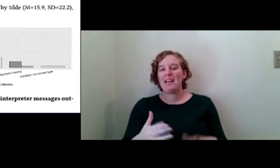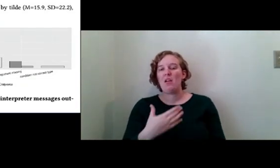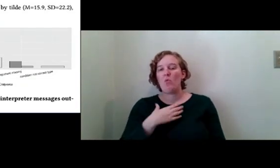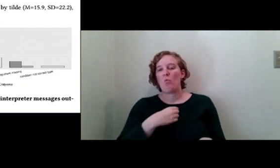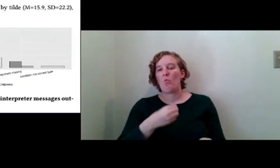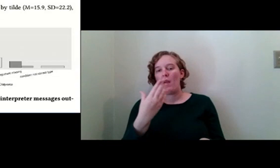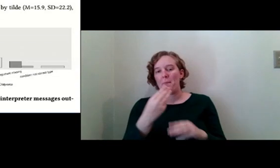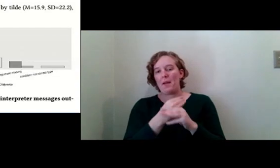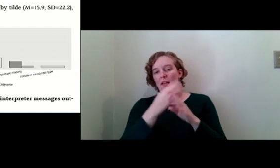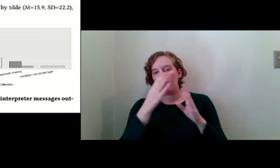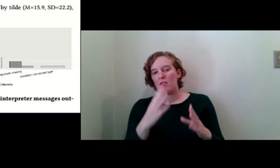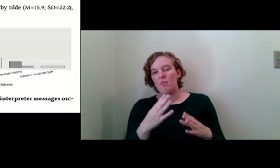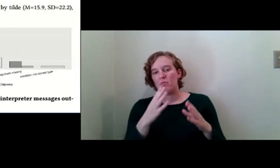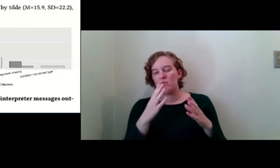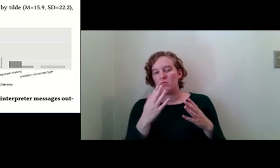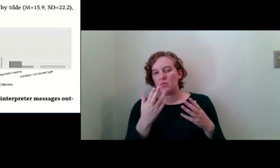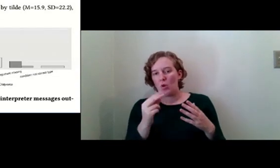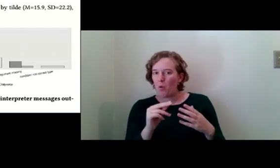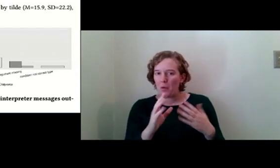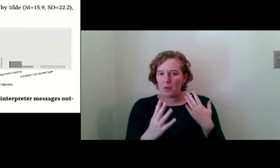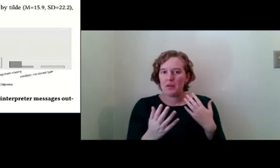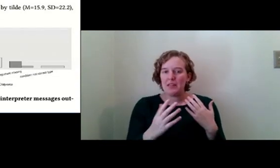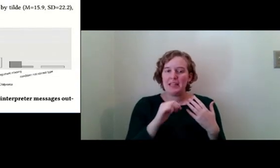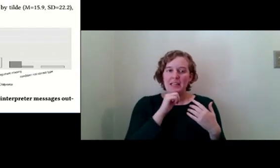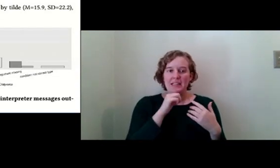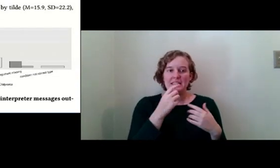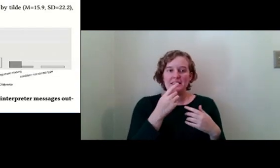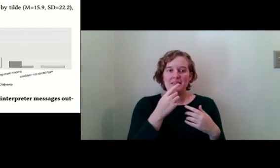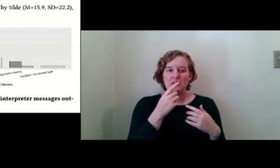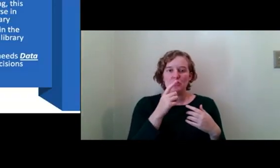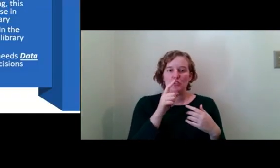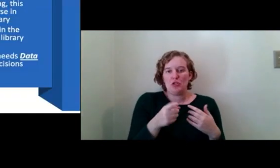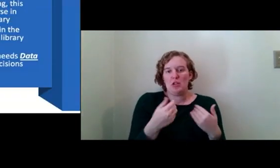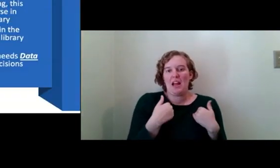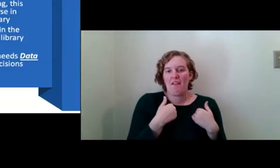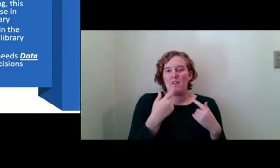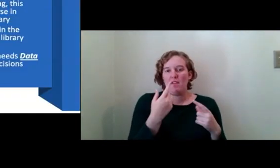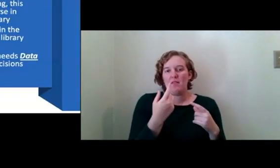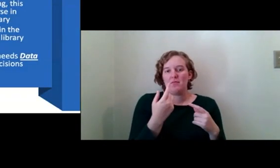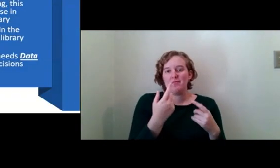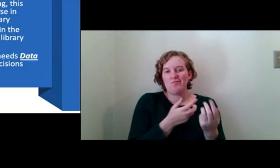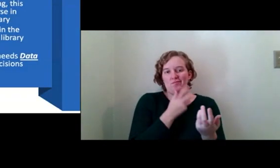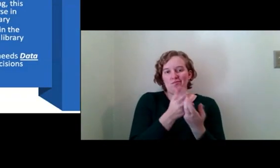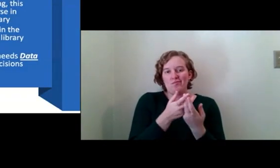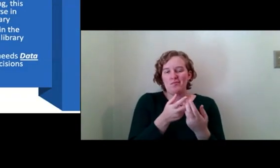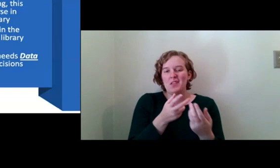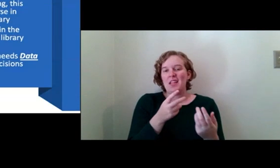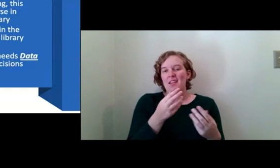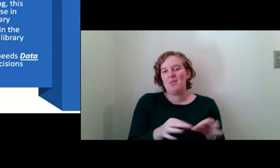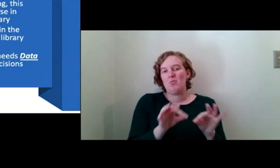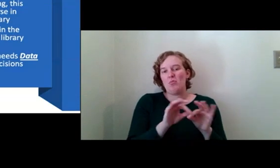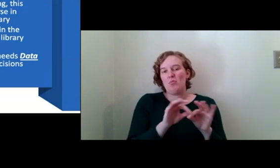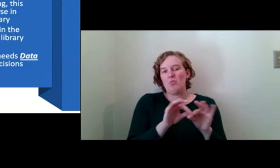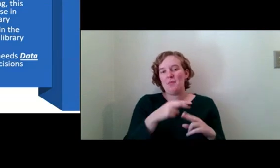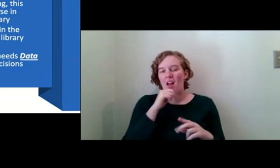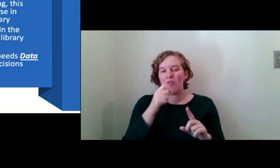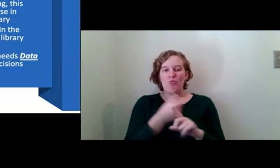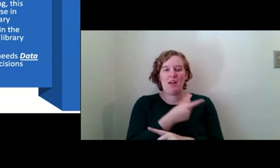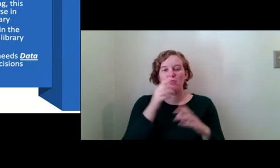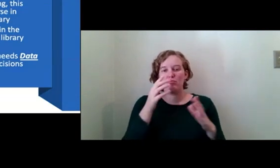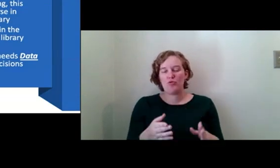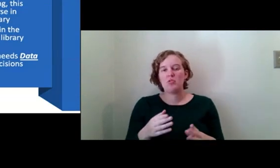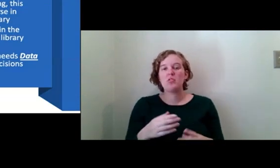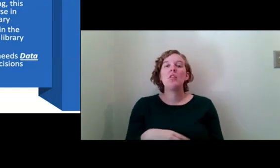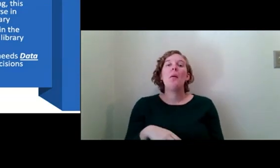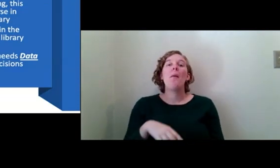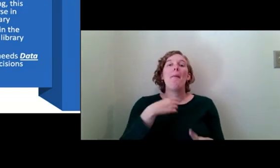instead of Bonferroni, we could come up with a semantically meaningful set of names. And besides that too, there's lots of specialized